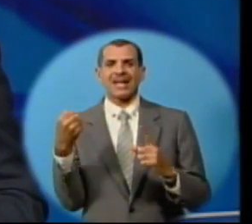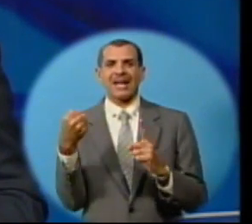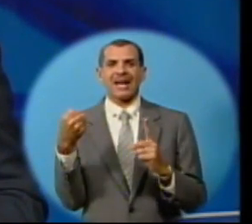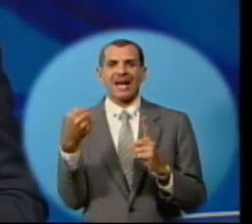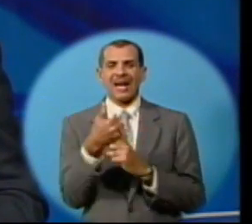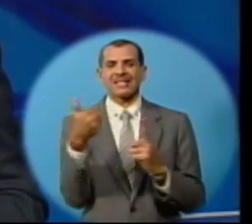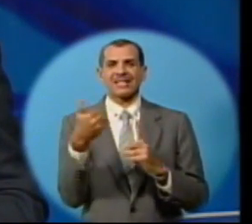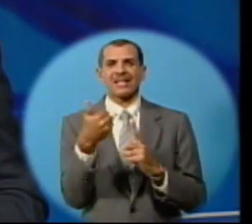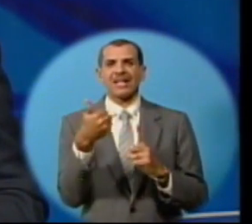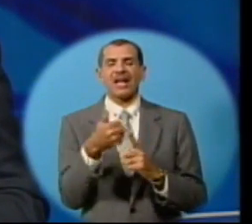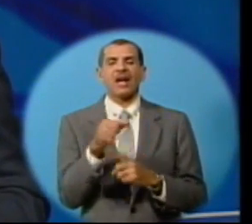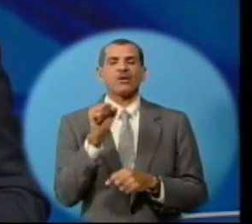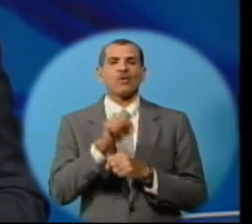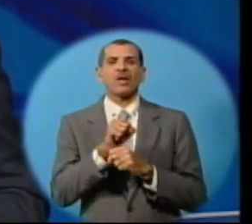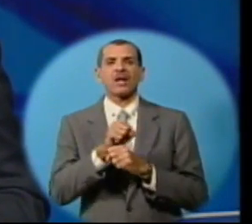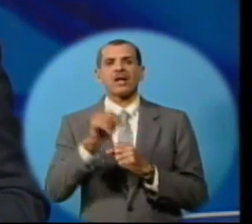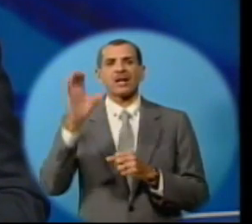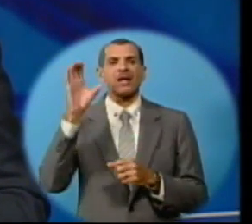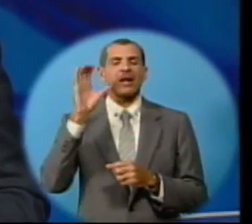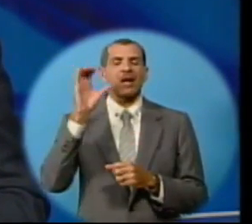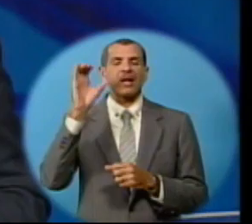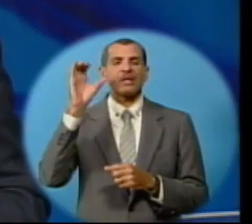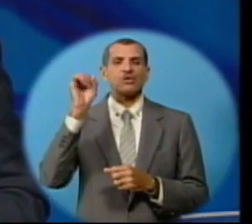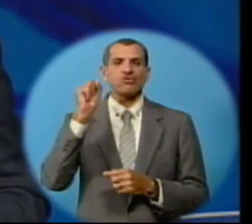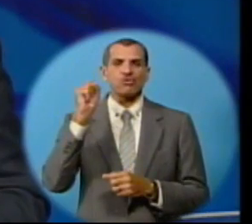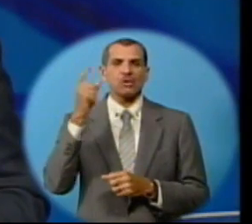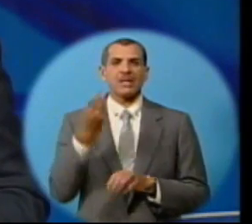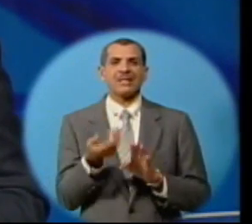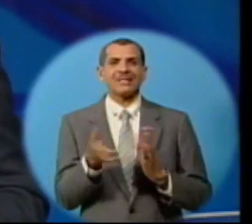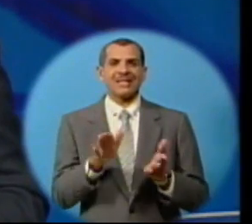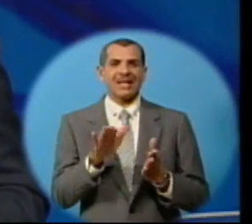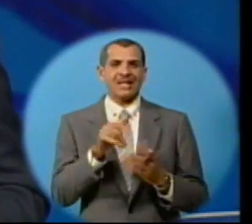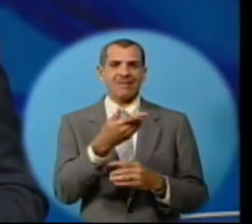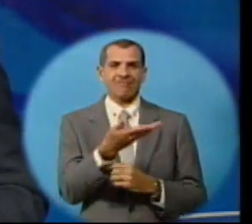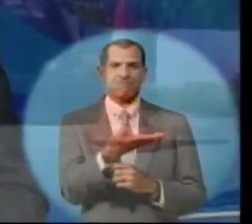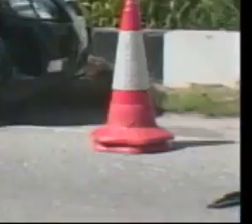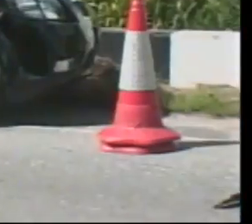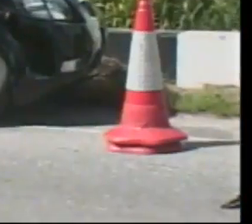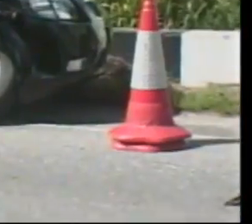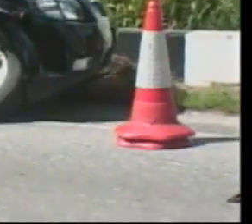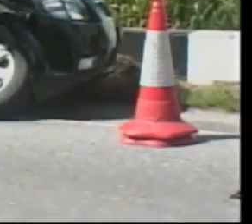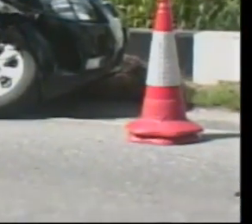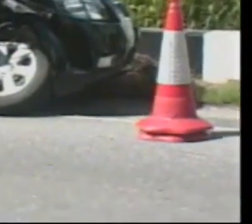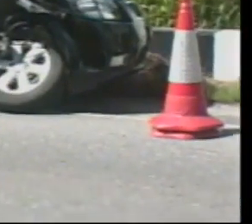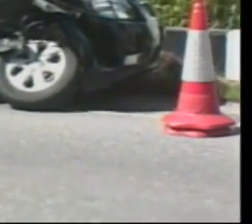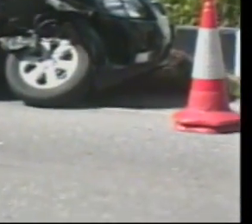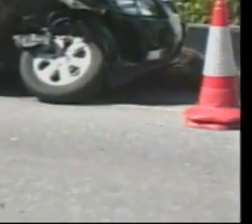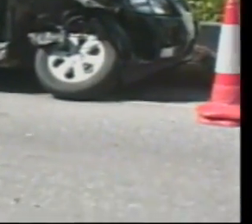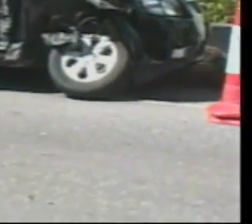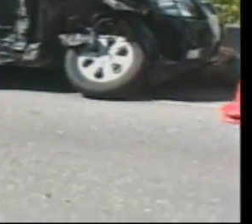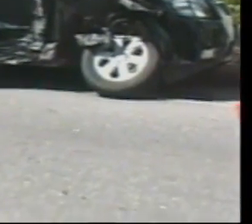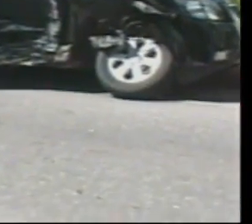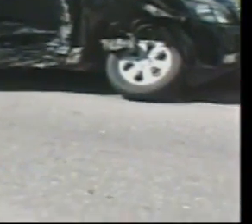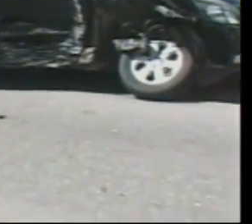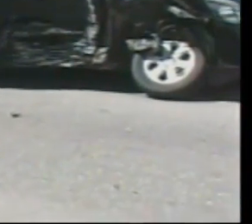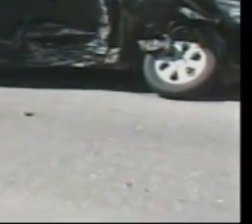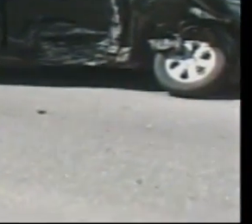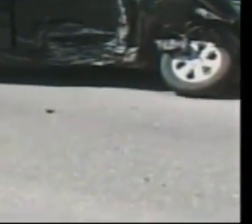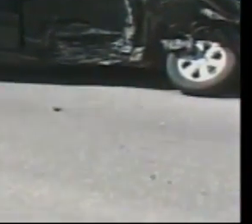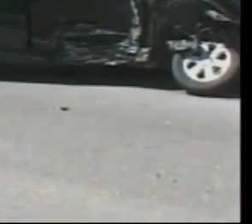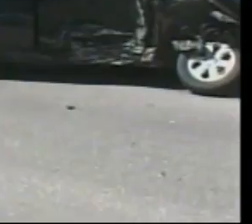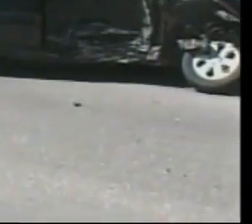of drainage unit worker Caroline Stewart. She died on the spot after an accident involving two motor cars. The